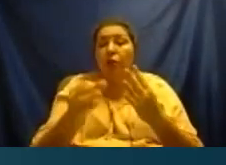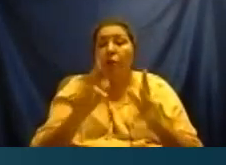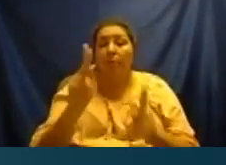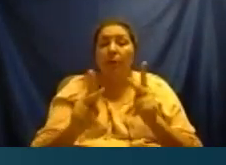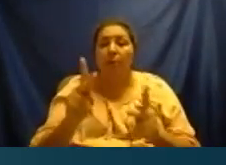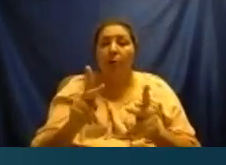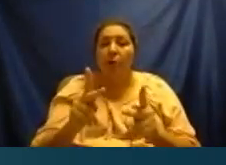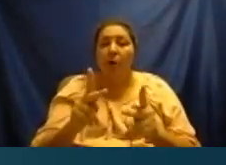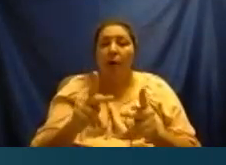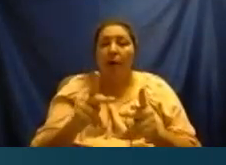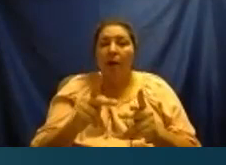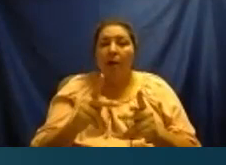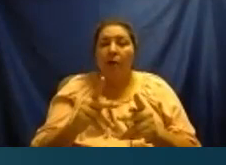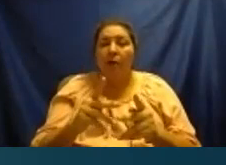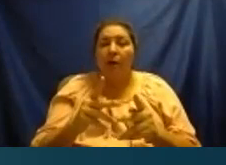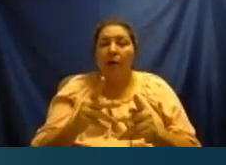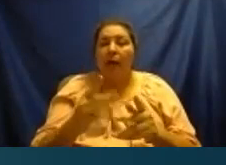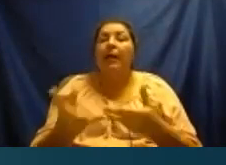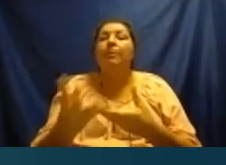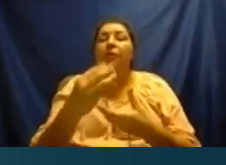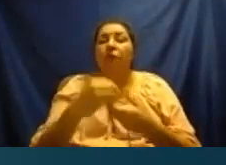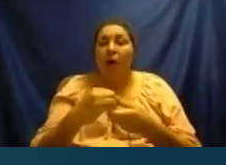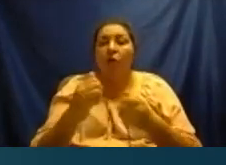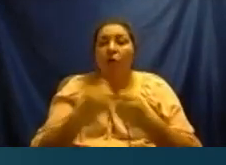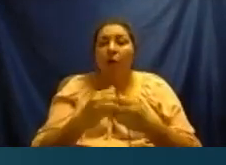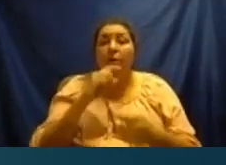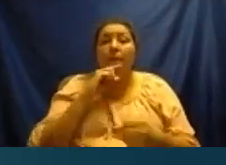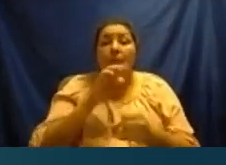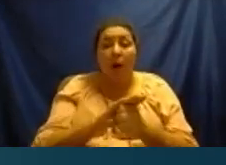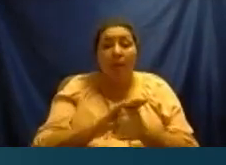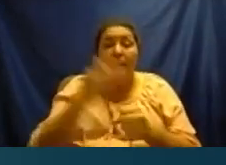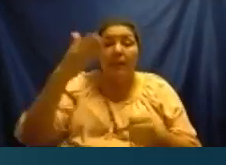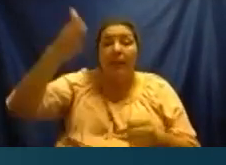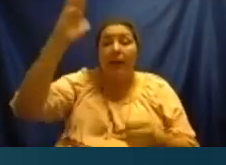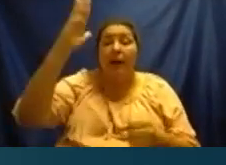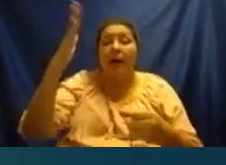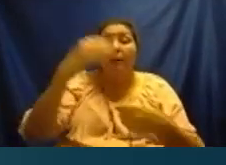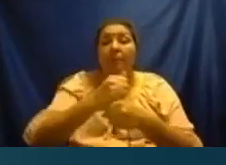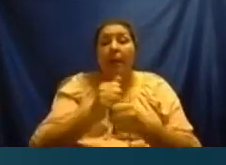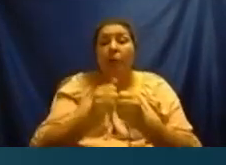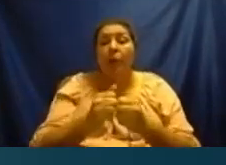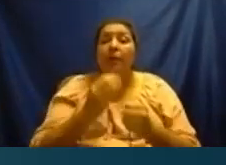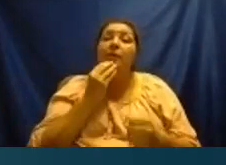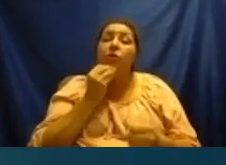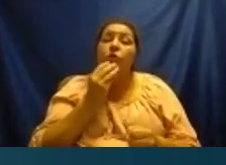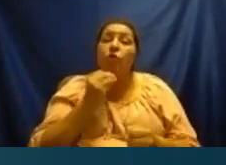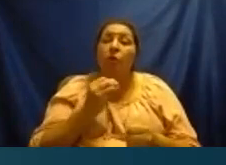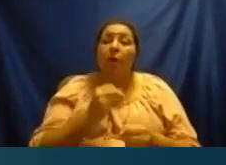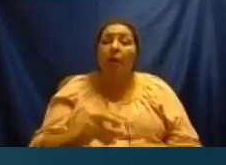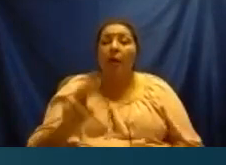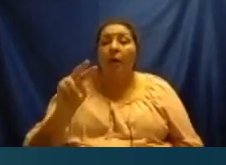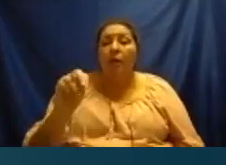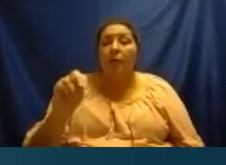had made with the Jews. And Naomi, her fidelity to her